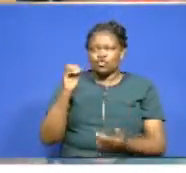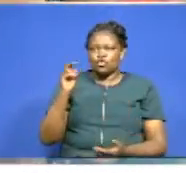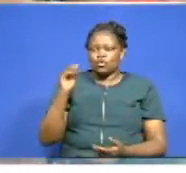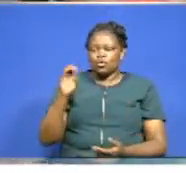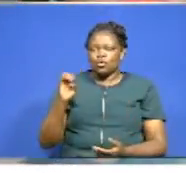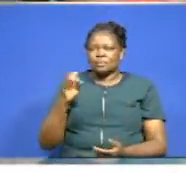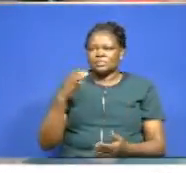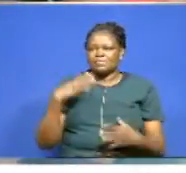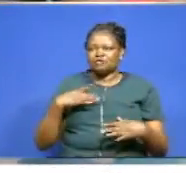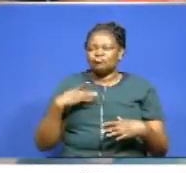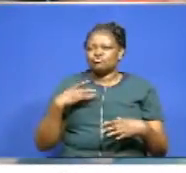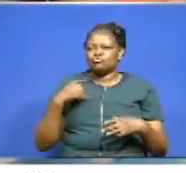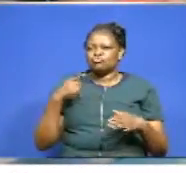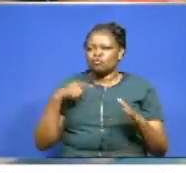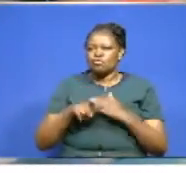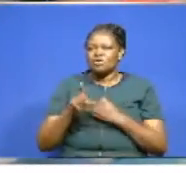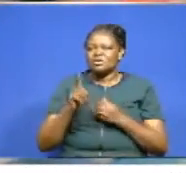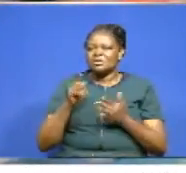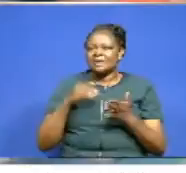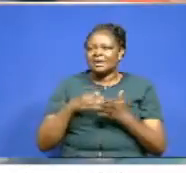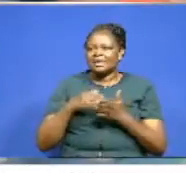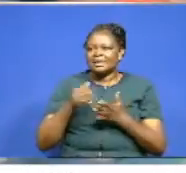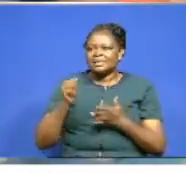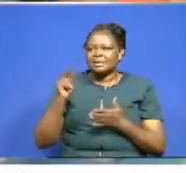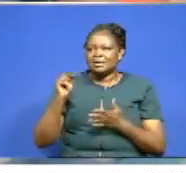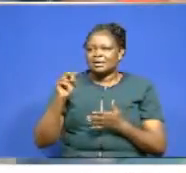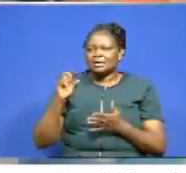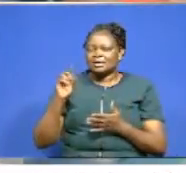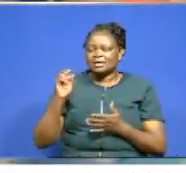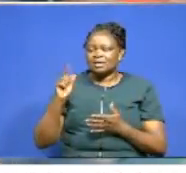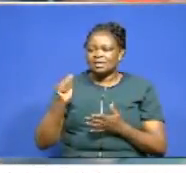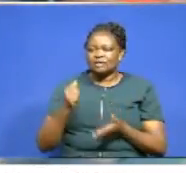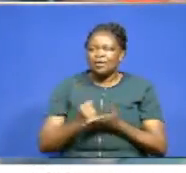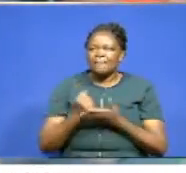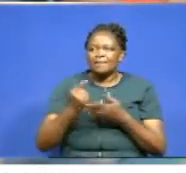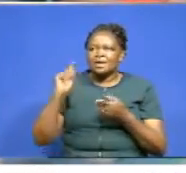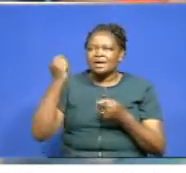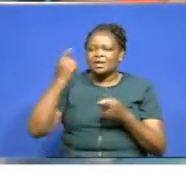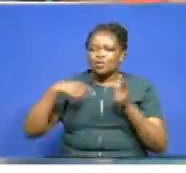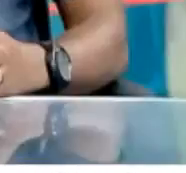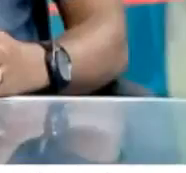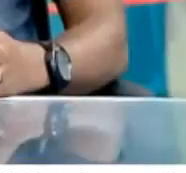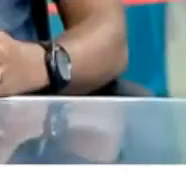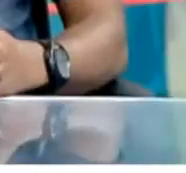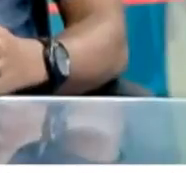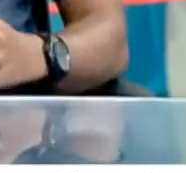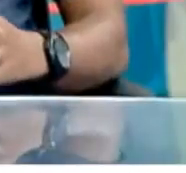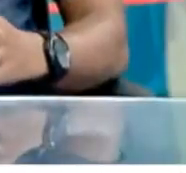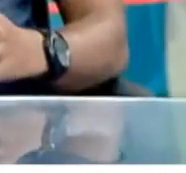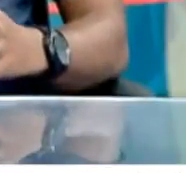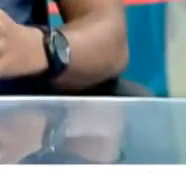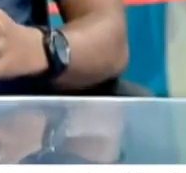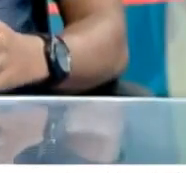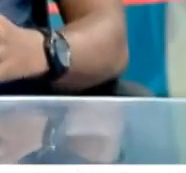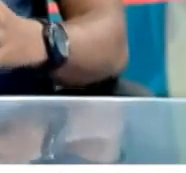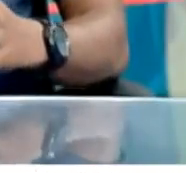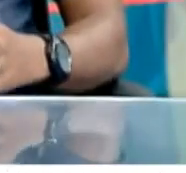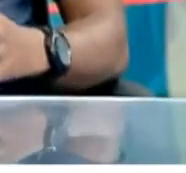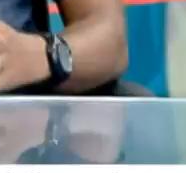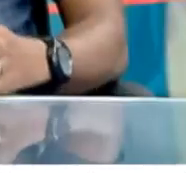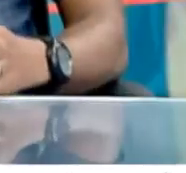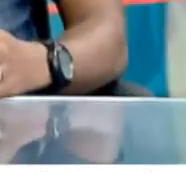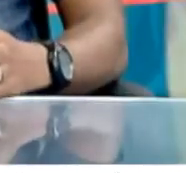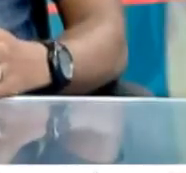that last basket the against last Angola basket to take Kenya through, of course. They don't. Yeah, the last basket was